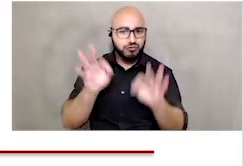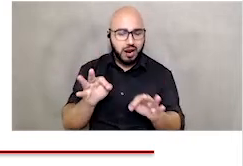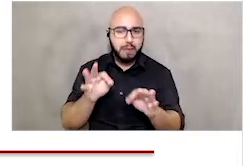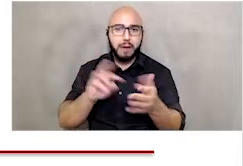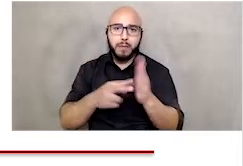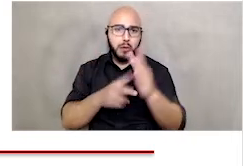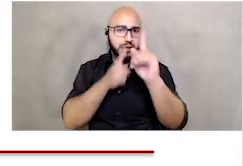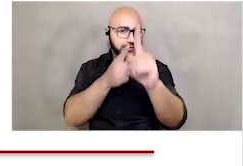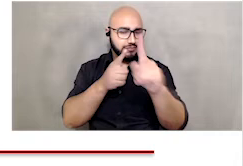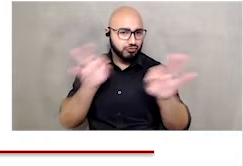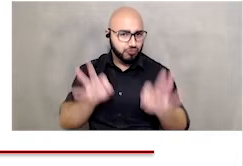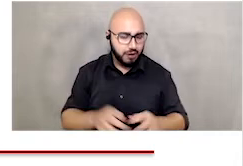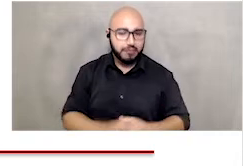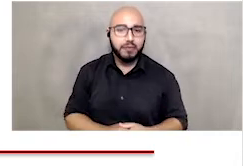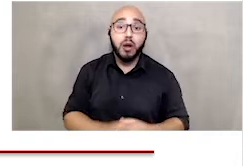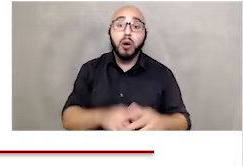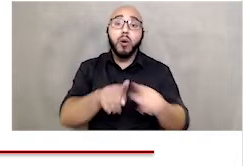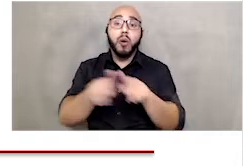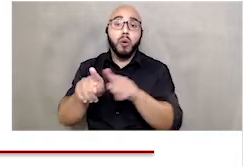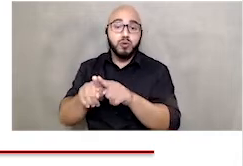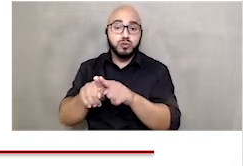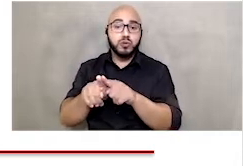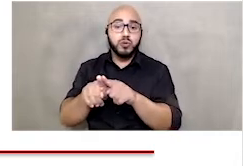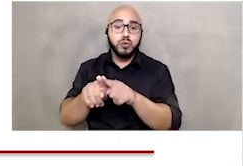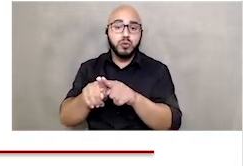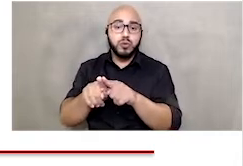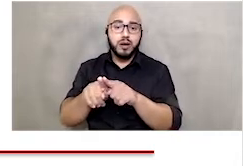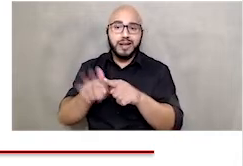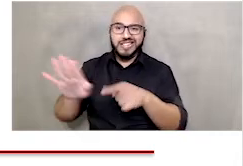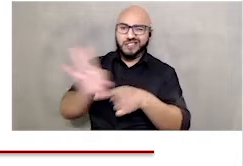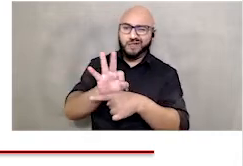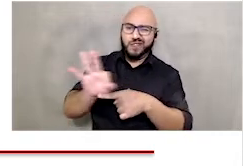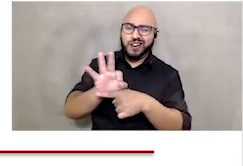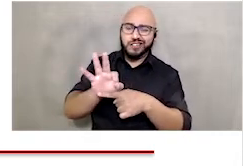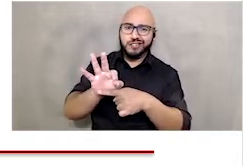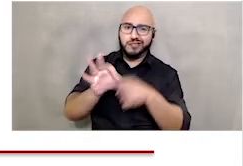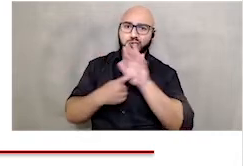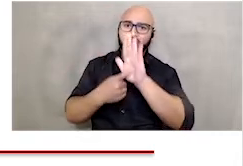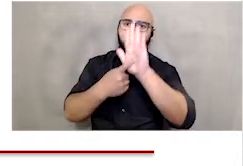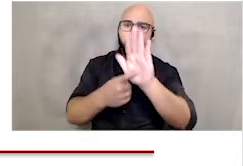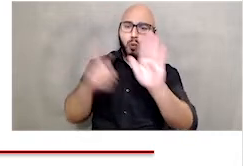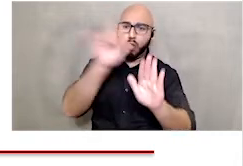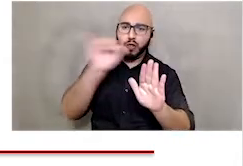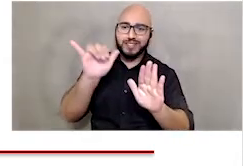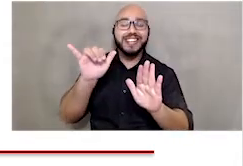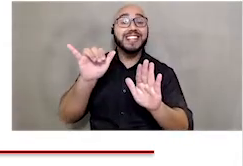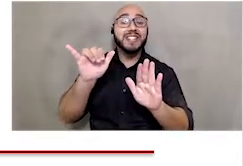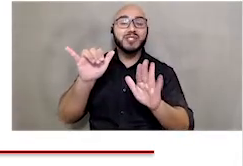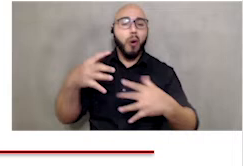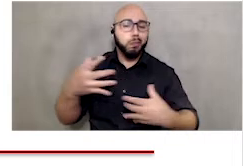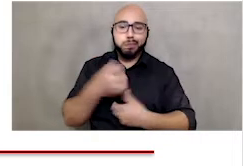purpose, as well as expressed in its functioning. This is also known as systems